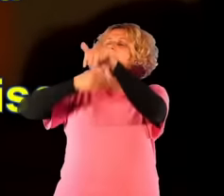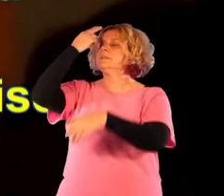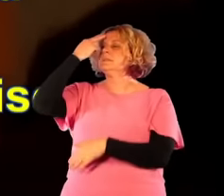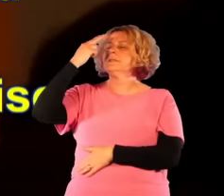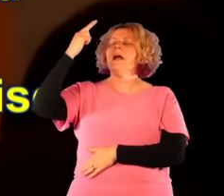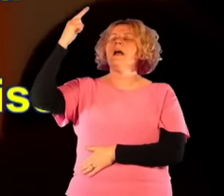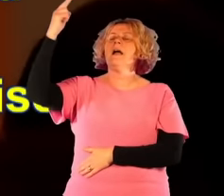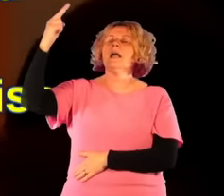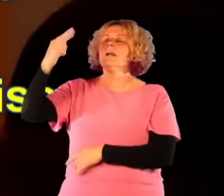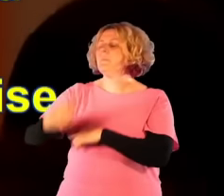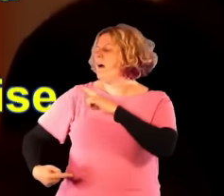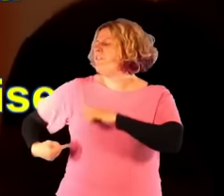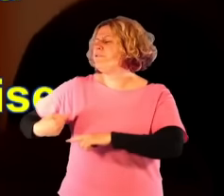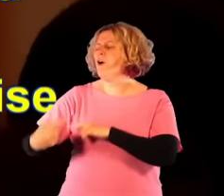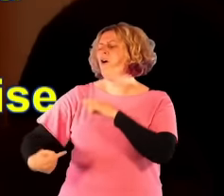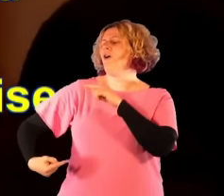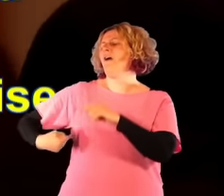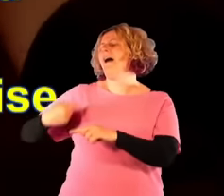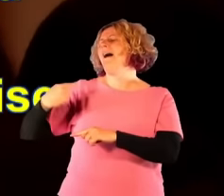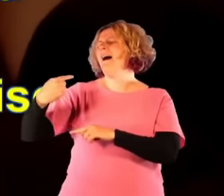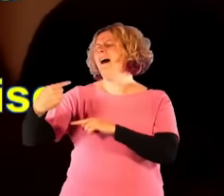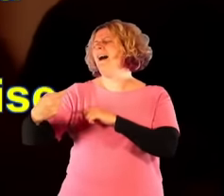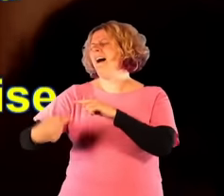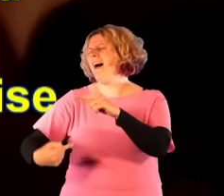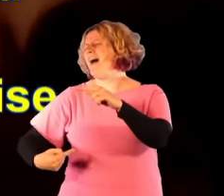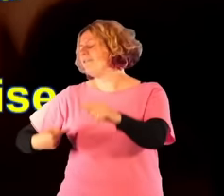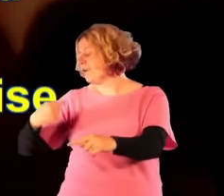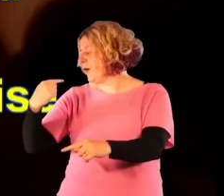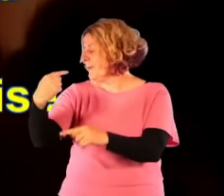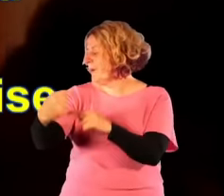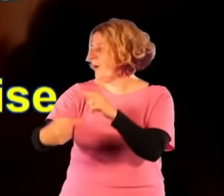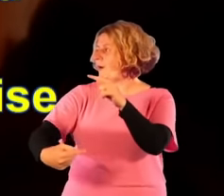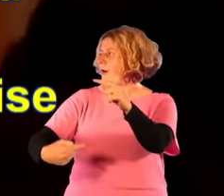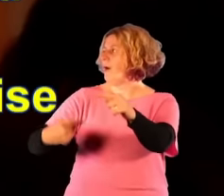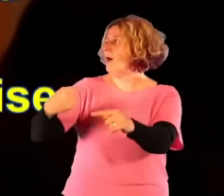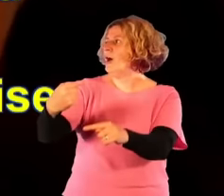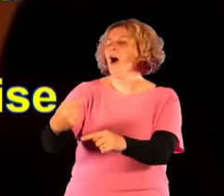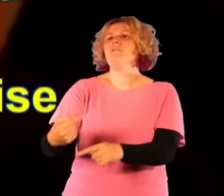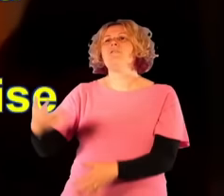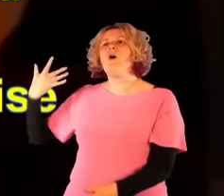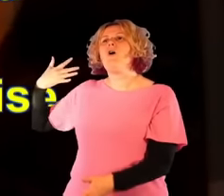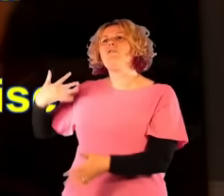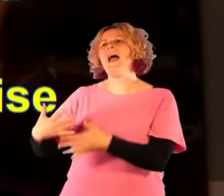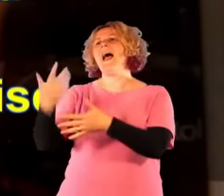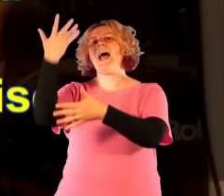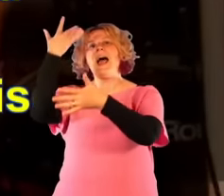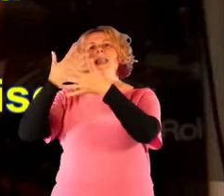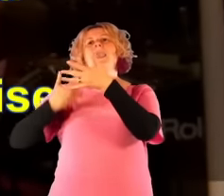Praise his name forevermore.